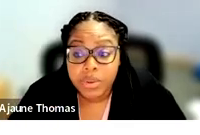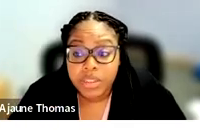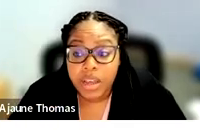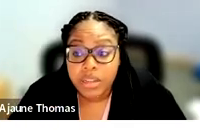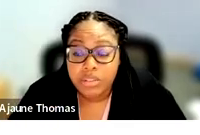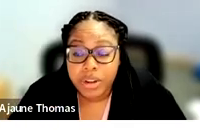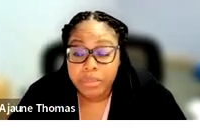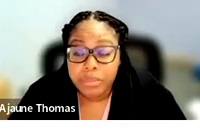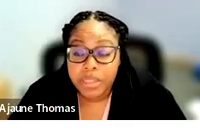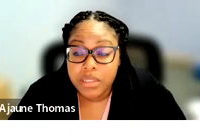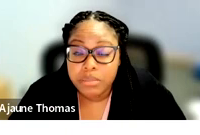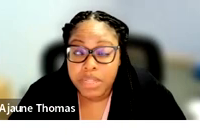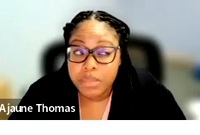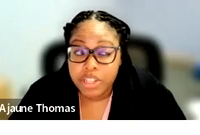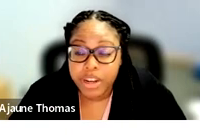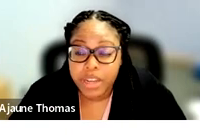connection with